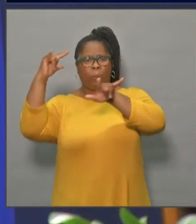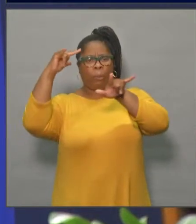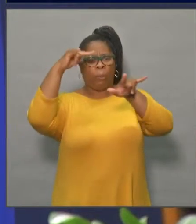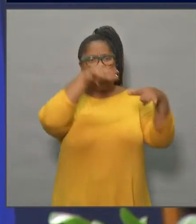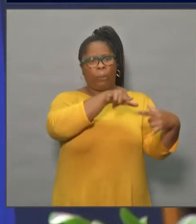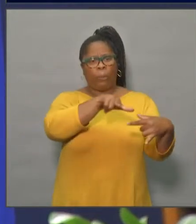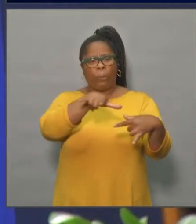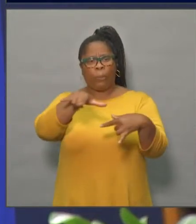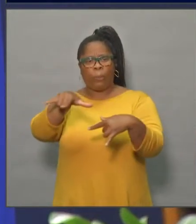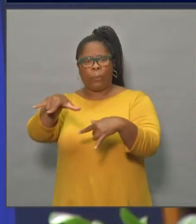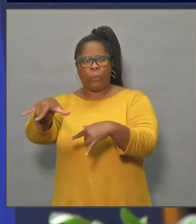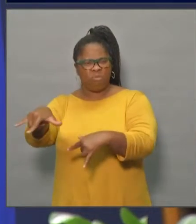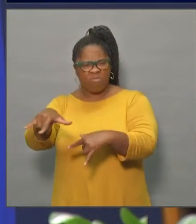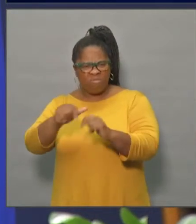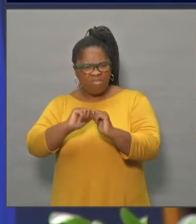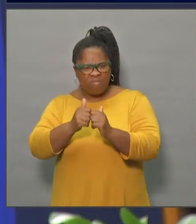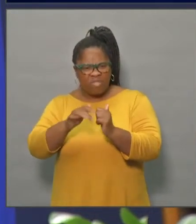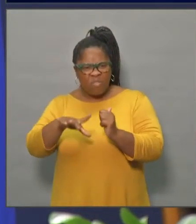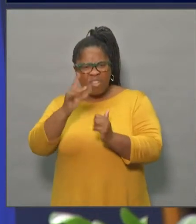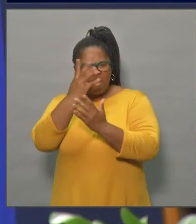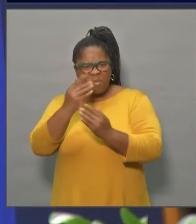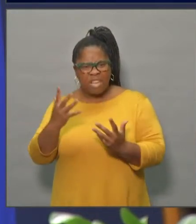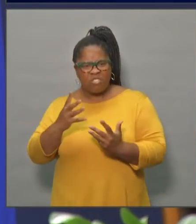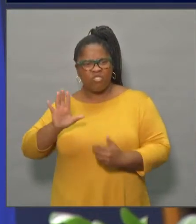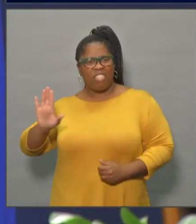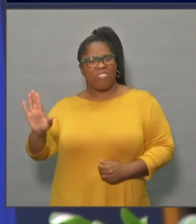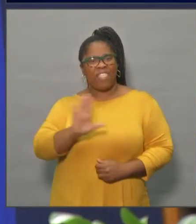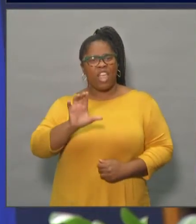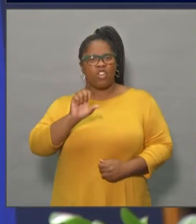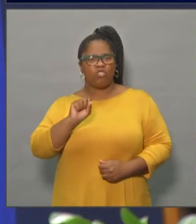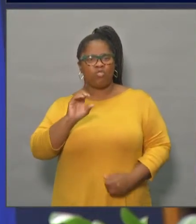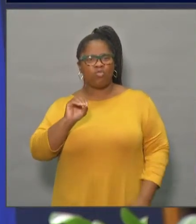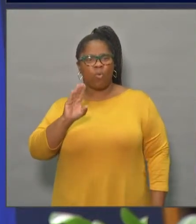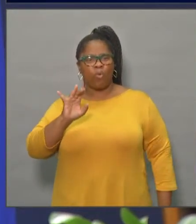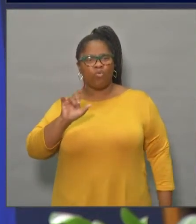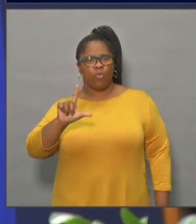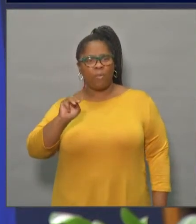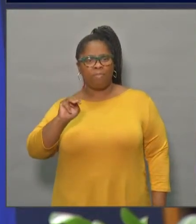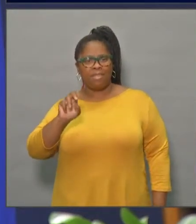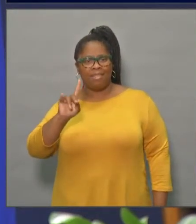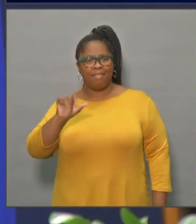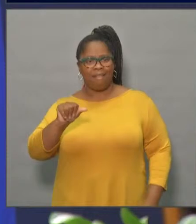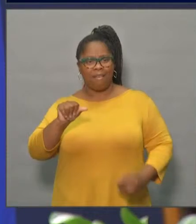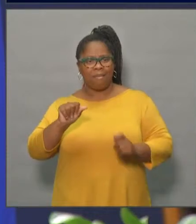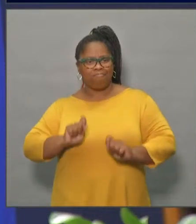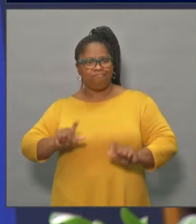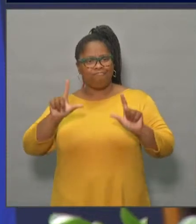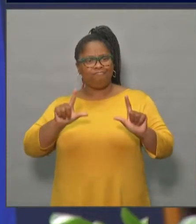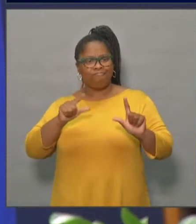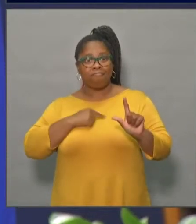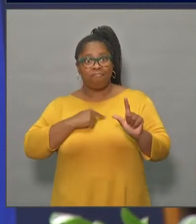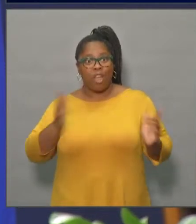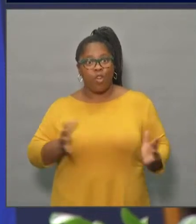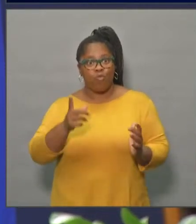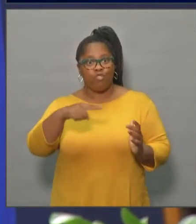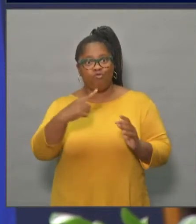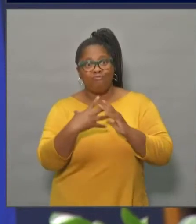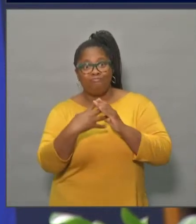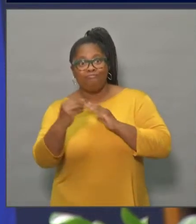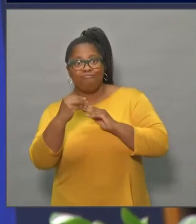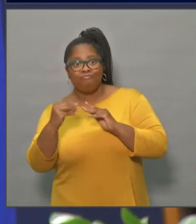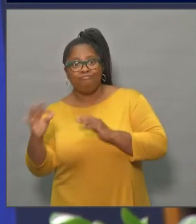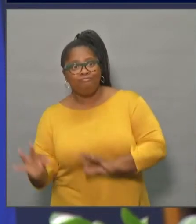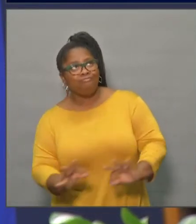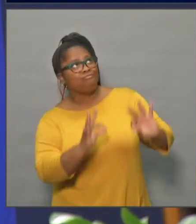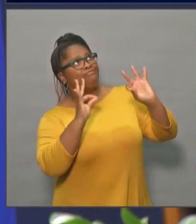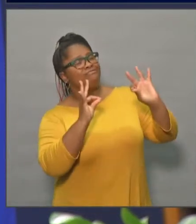on the Air Force Thunderbirds social media pages. I encourage you all to get out and look up. As we highlight efforts that bring our community